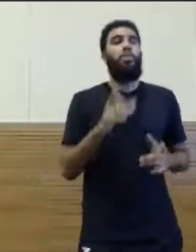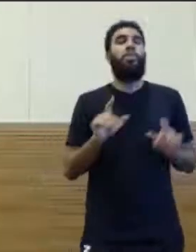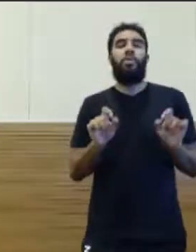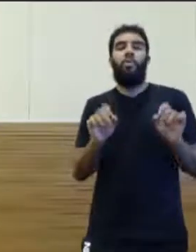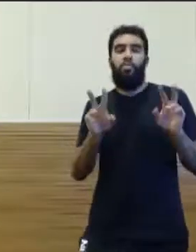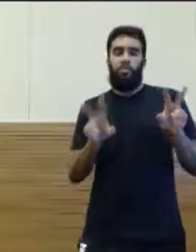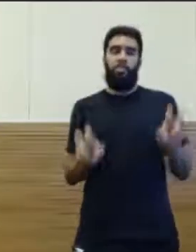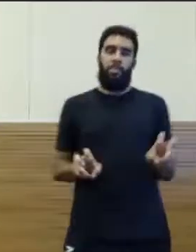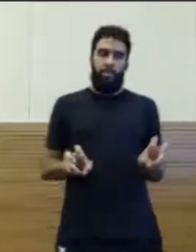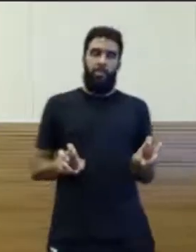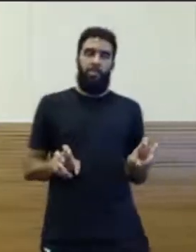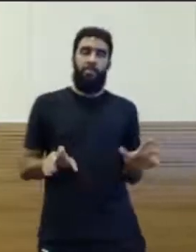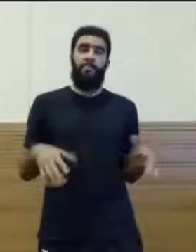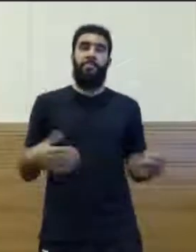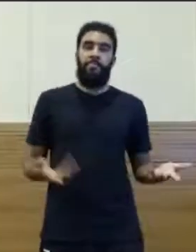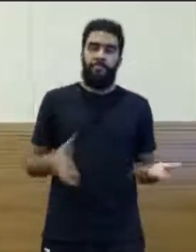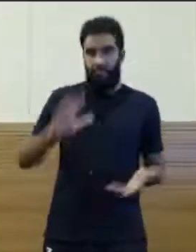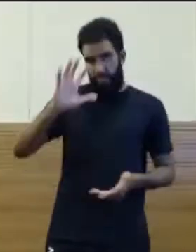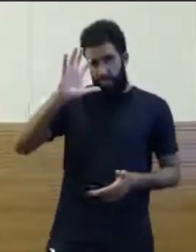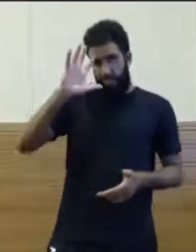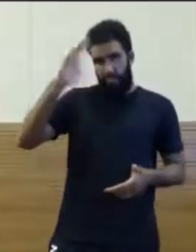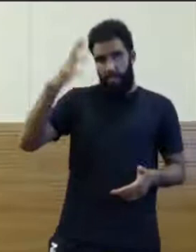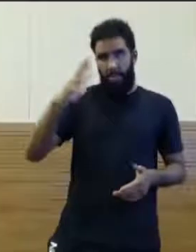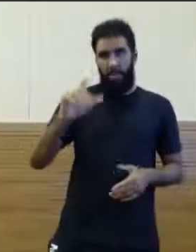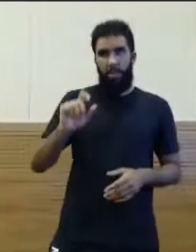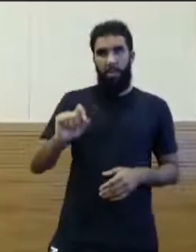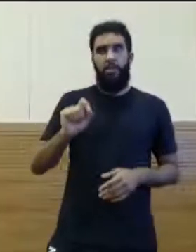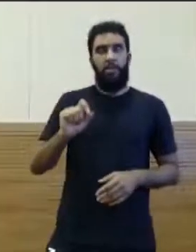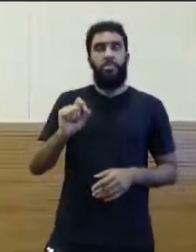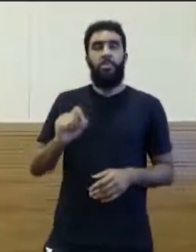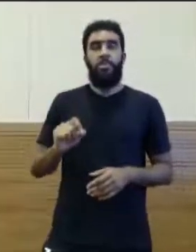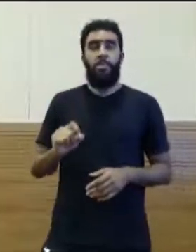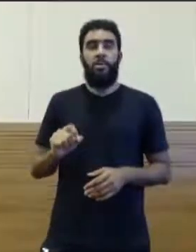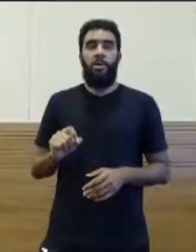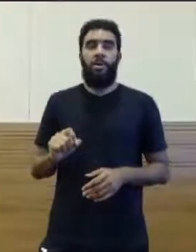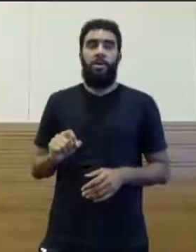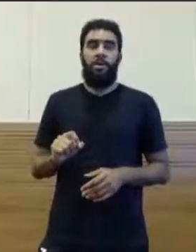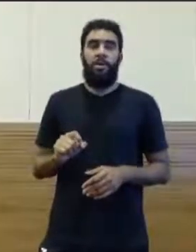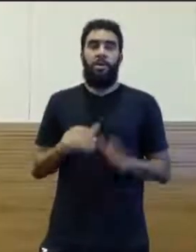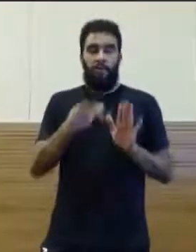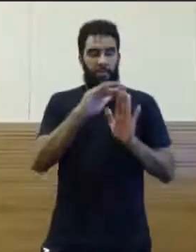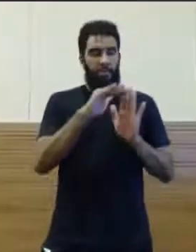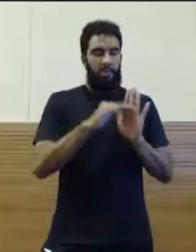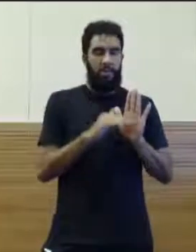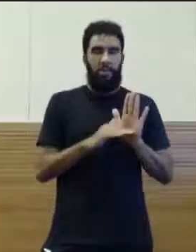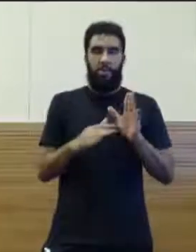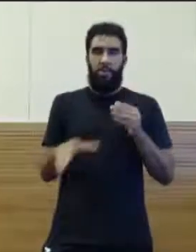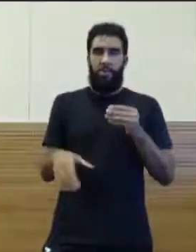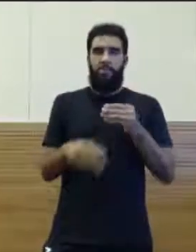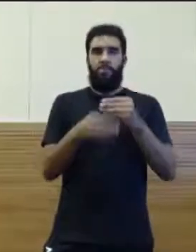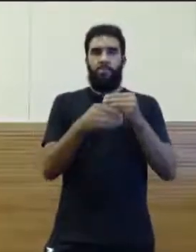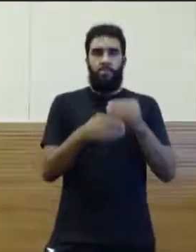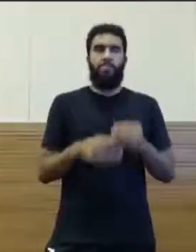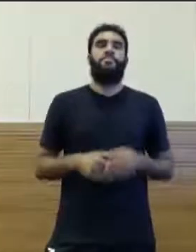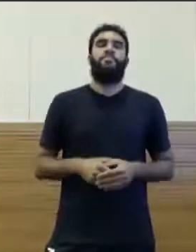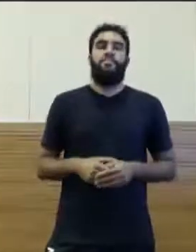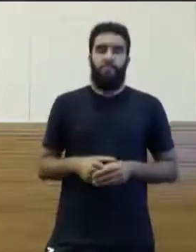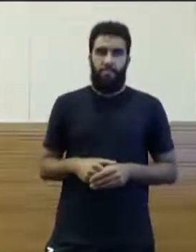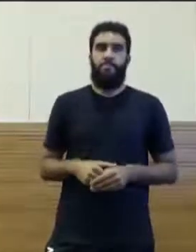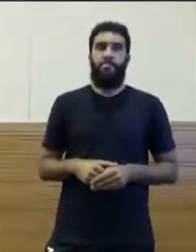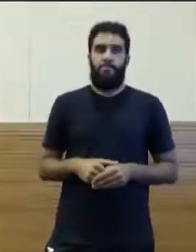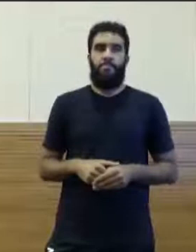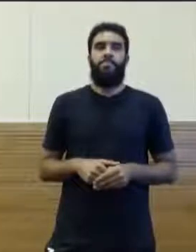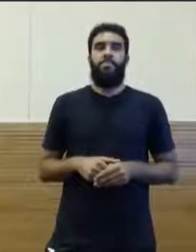and people knew what we were talking about. So we got to the decision of effectively this guide